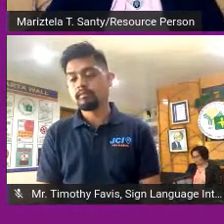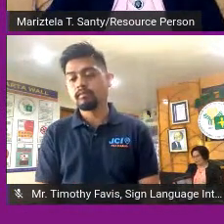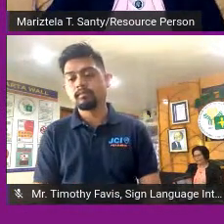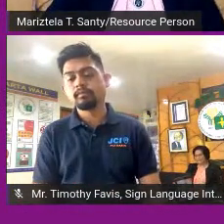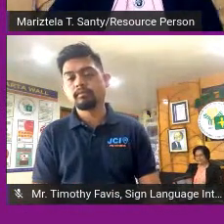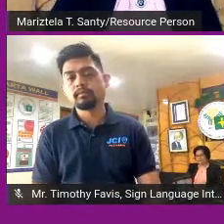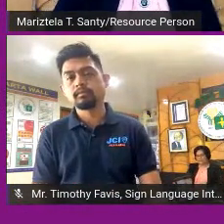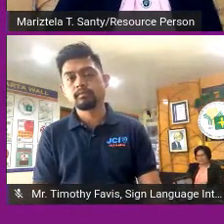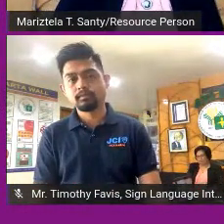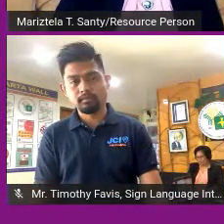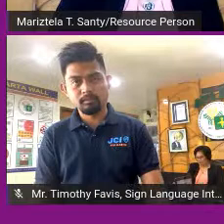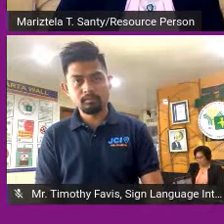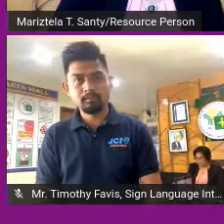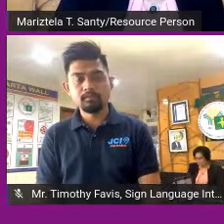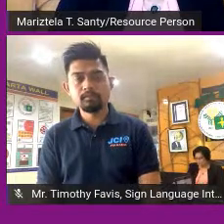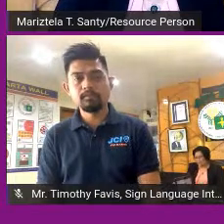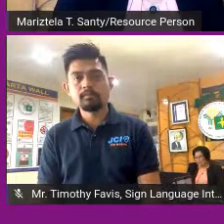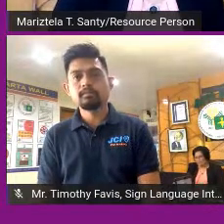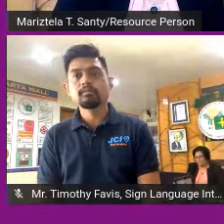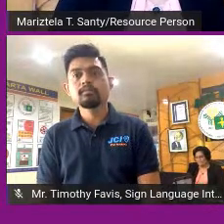nakasama mo sa society. Ano po?